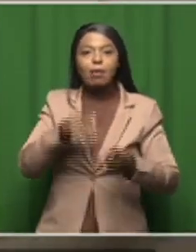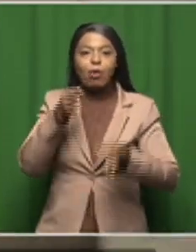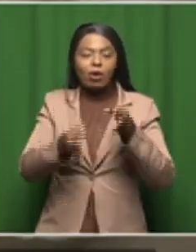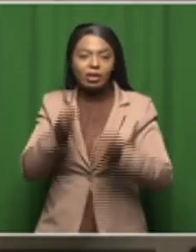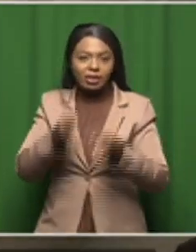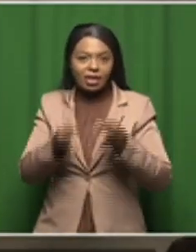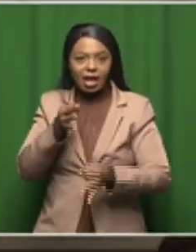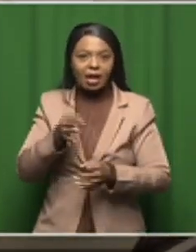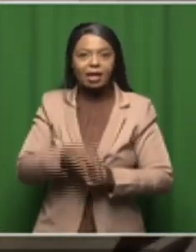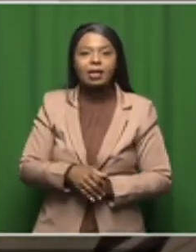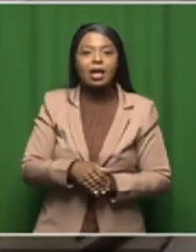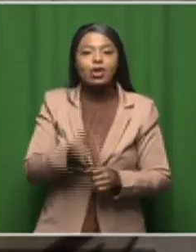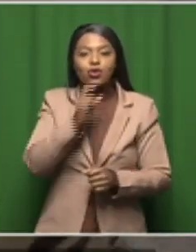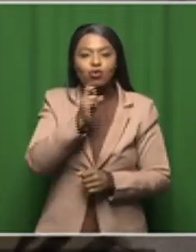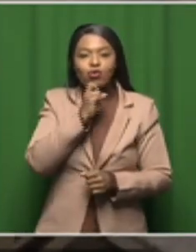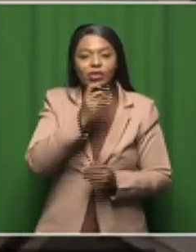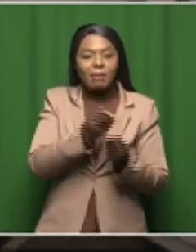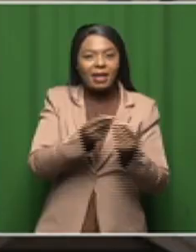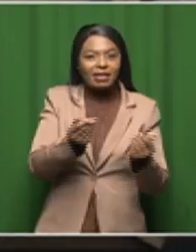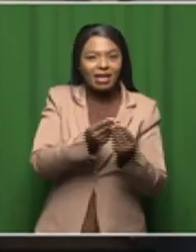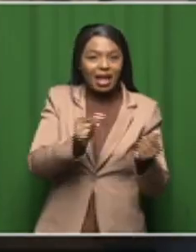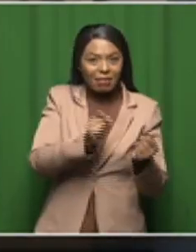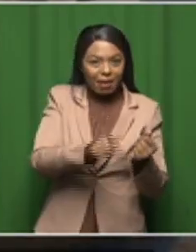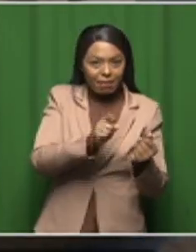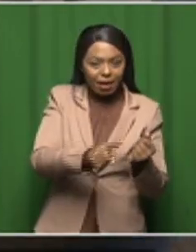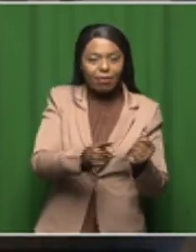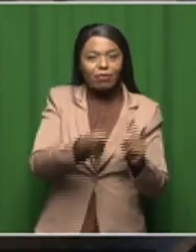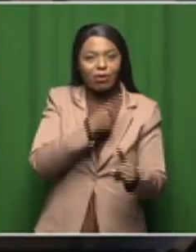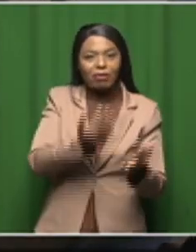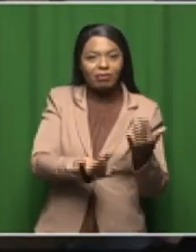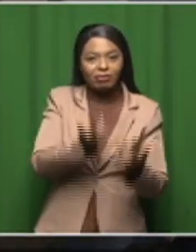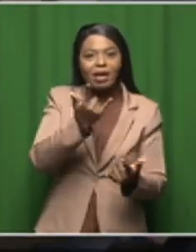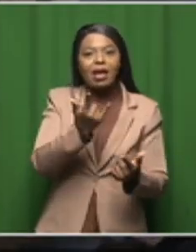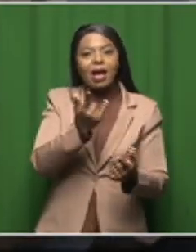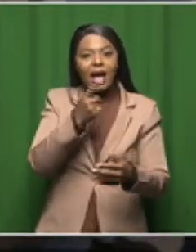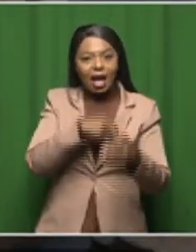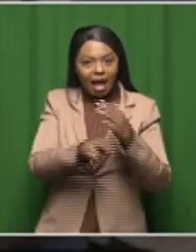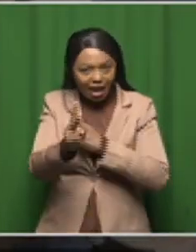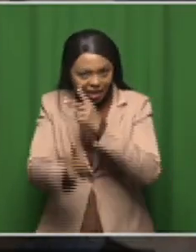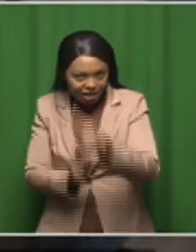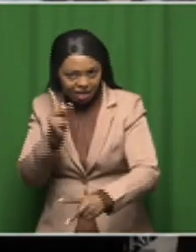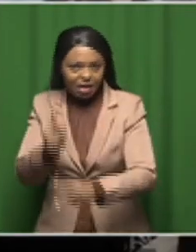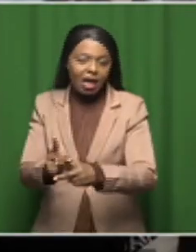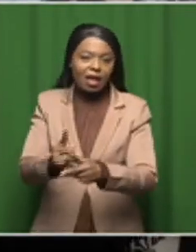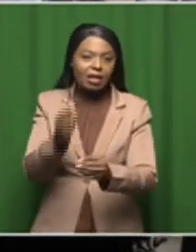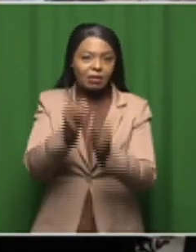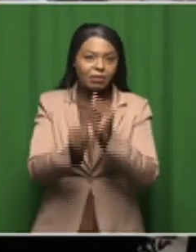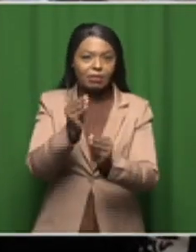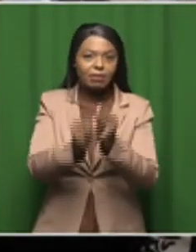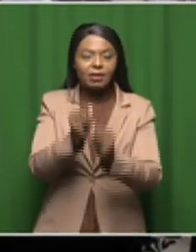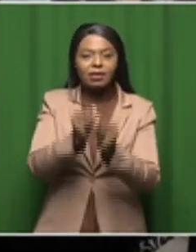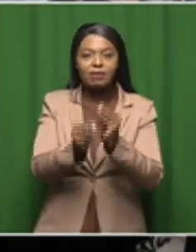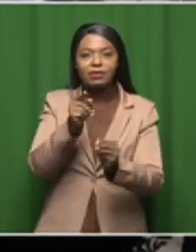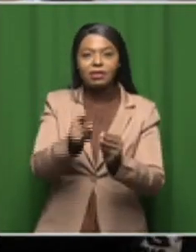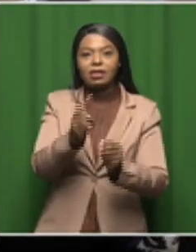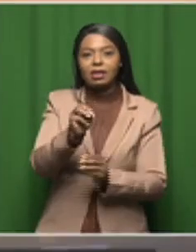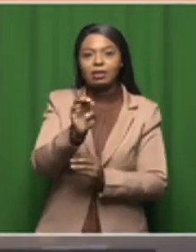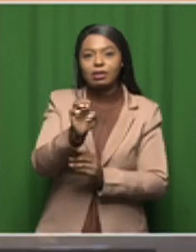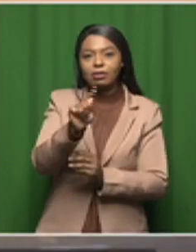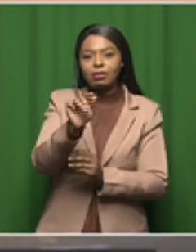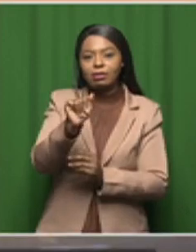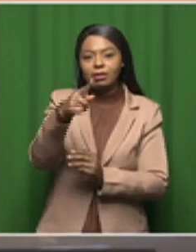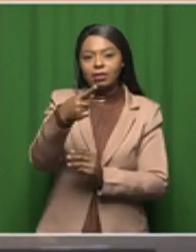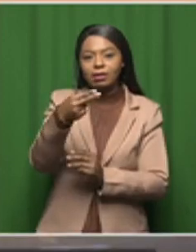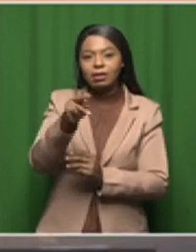that bear the marks of decay and also rebirth transforms them into powerful visual metaphors. And Kim joins us this